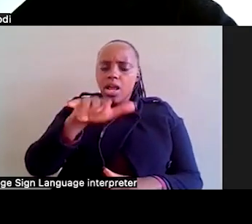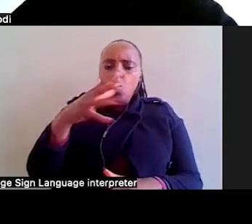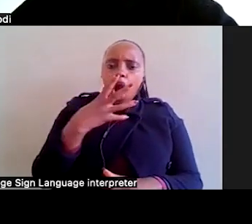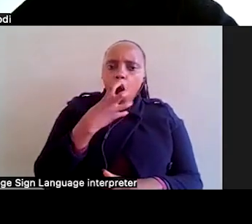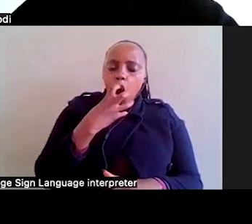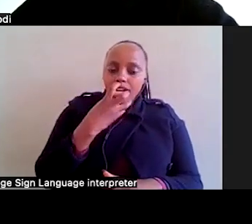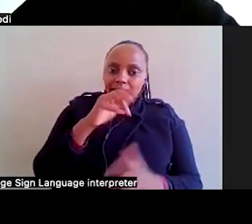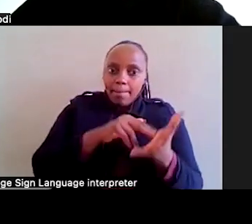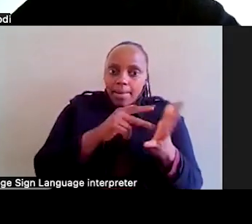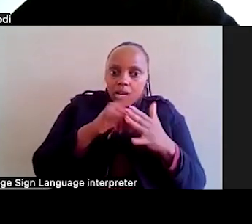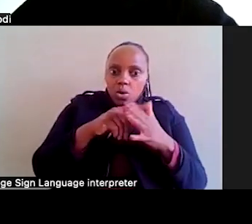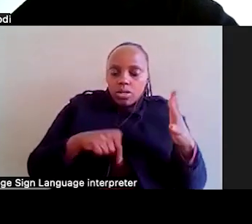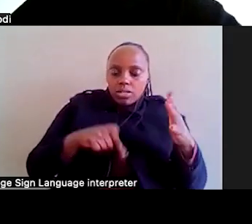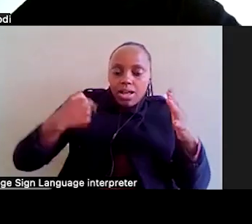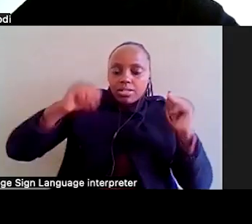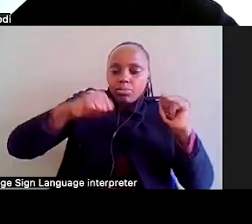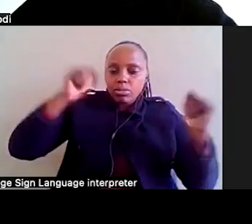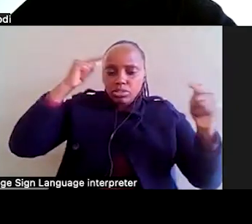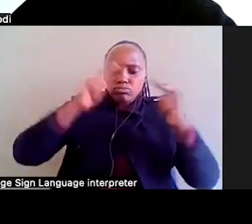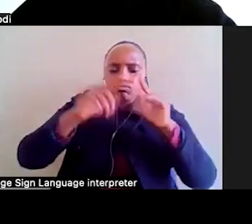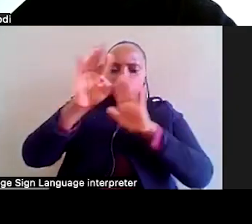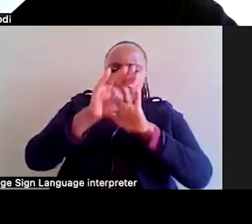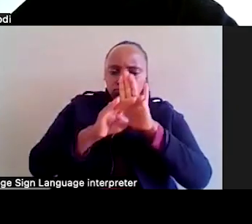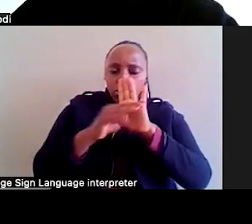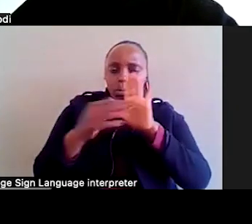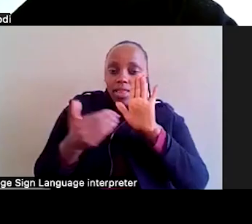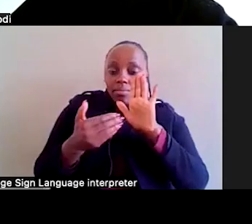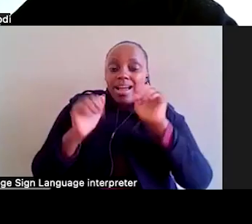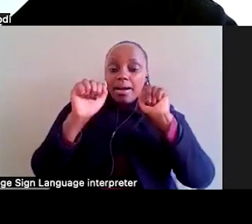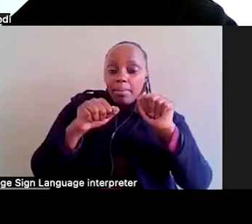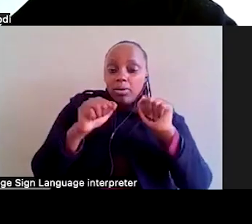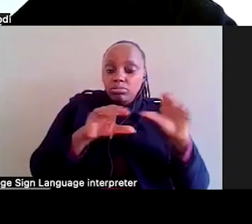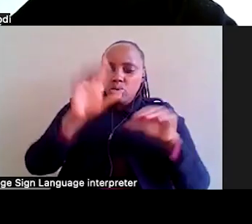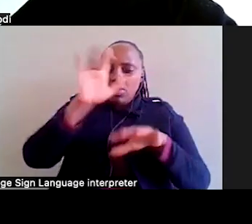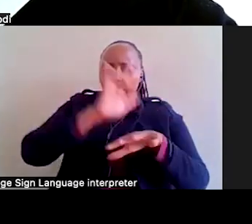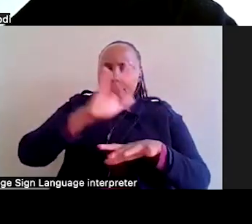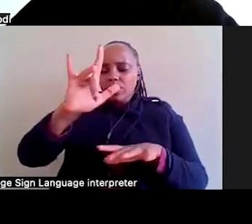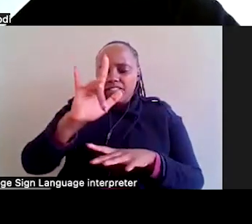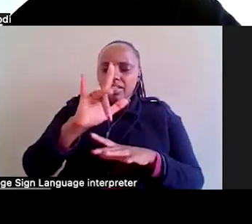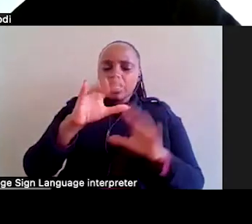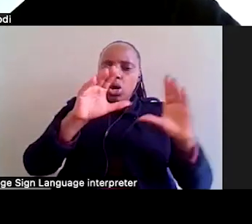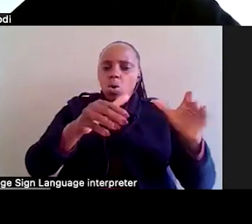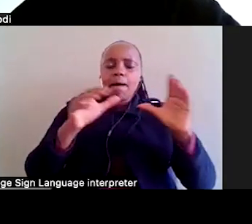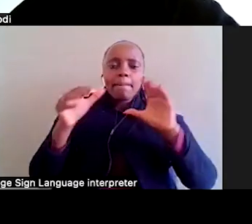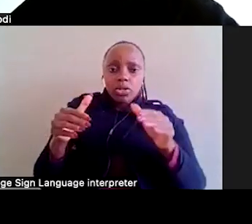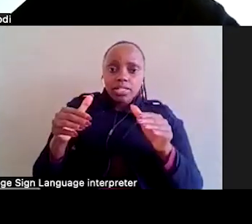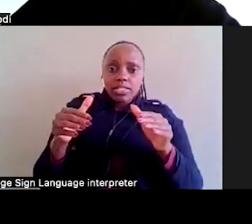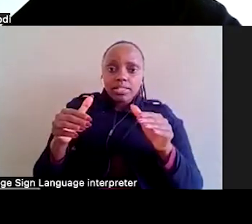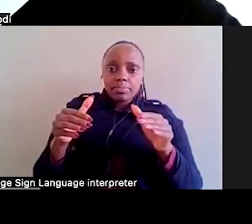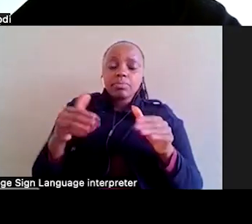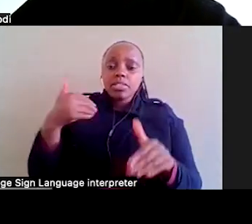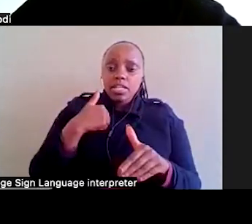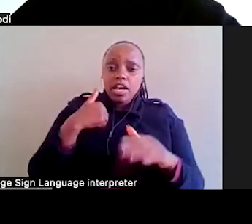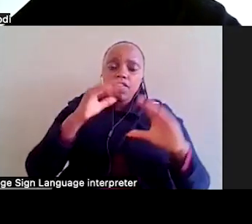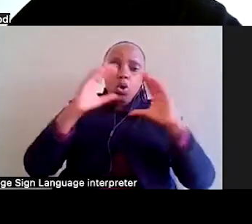have targeted programming so that we can go to the most affected communities and really have a